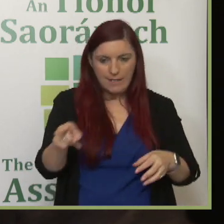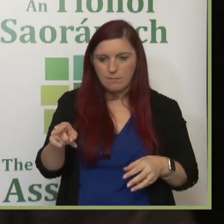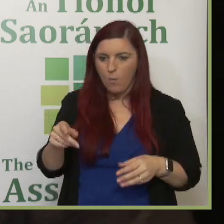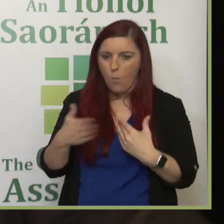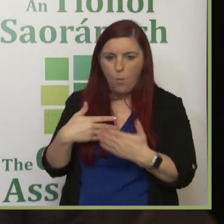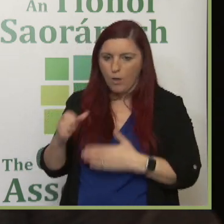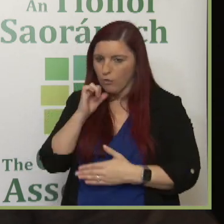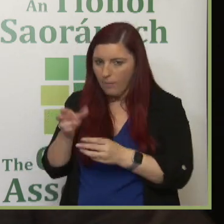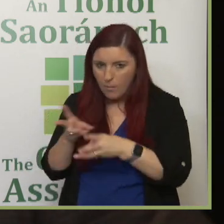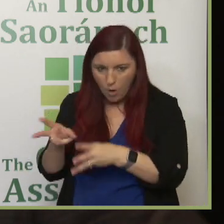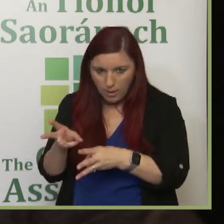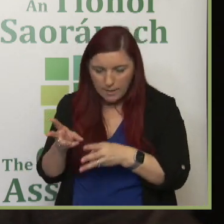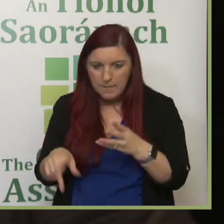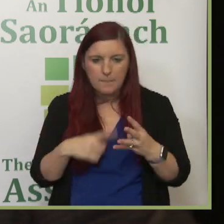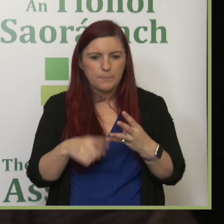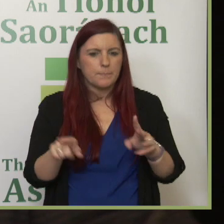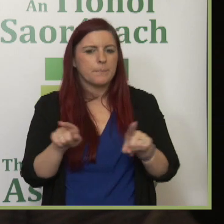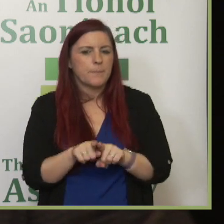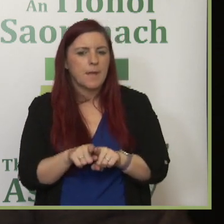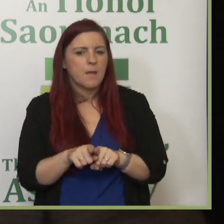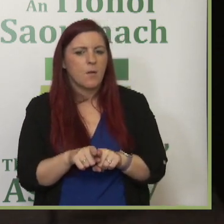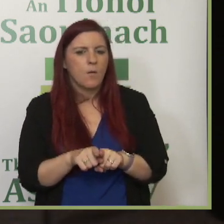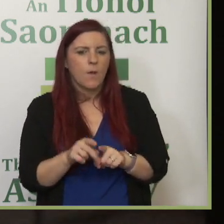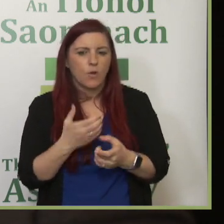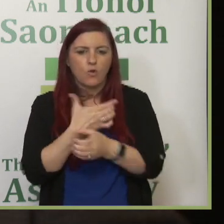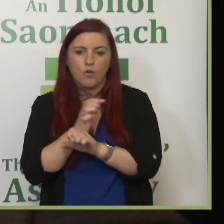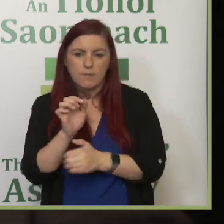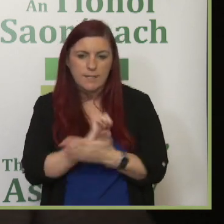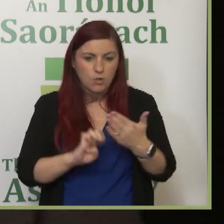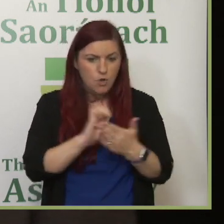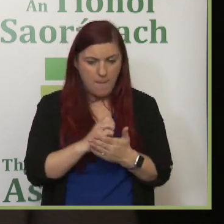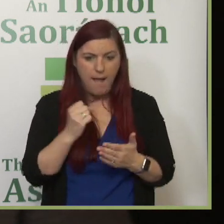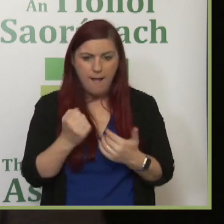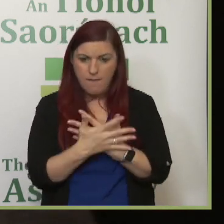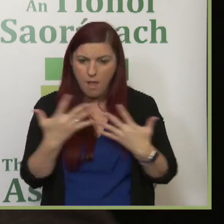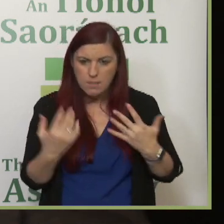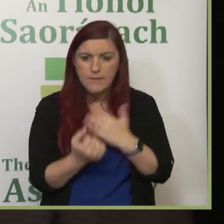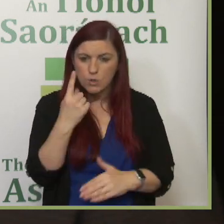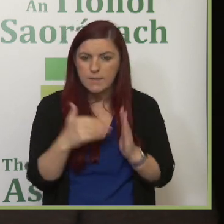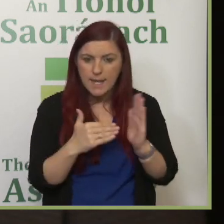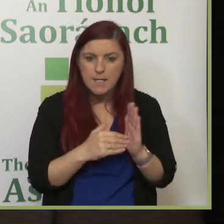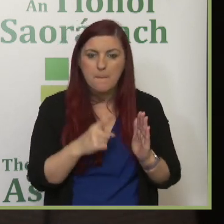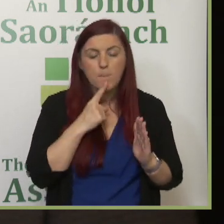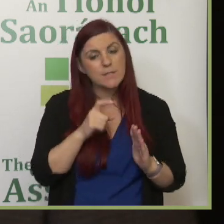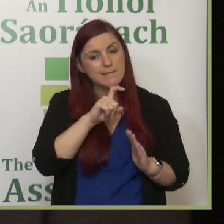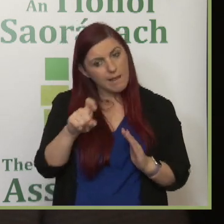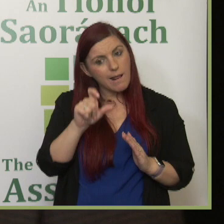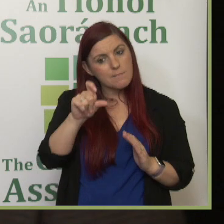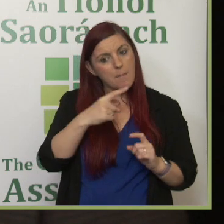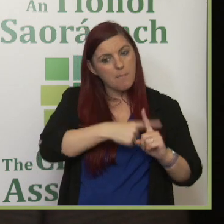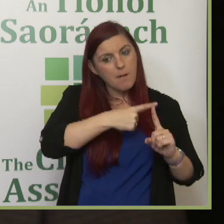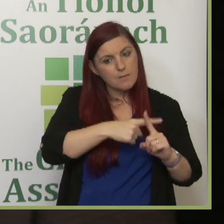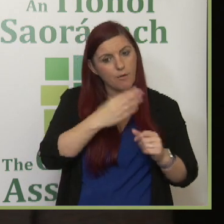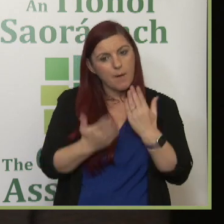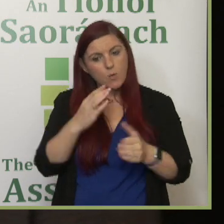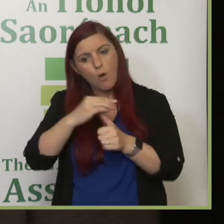overall, by global comparison, the situation in Europe, and we have many problems, but it still looks in many ways more positive than it does in other